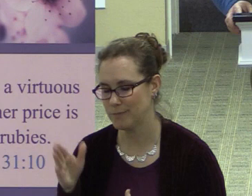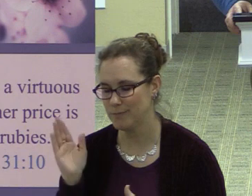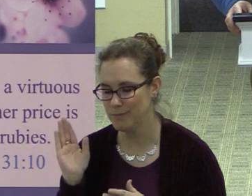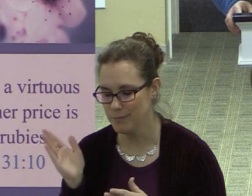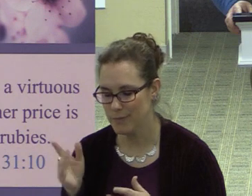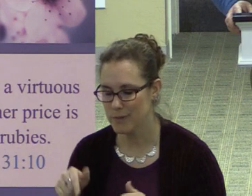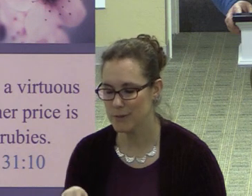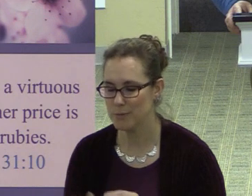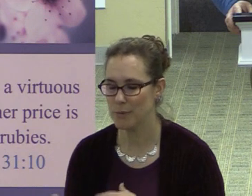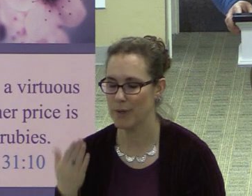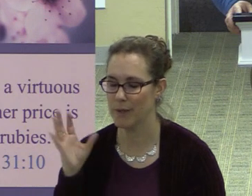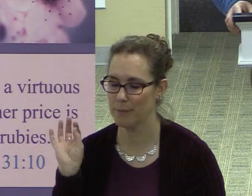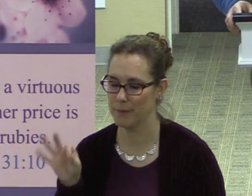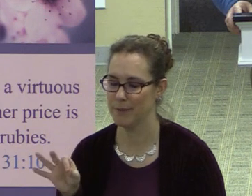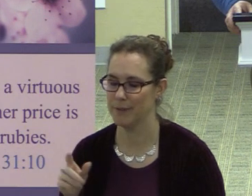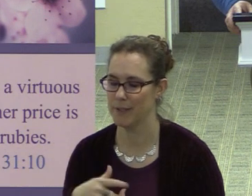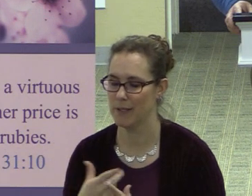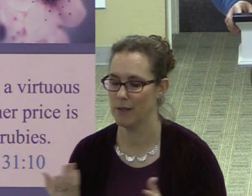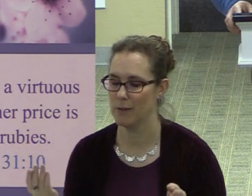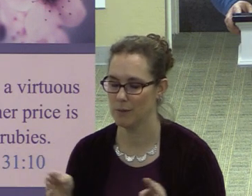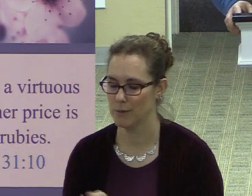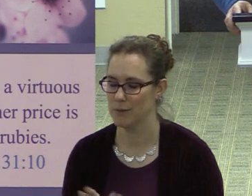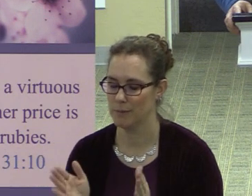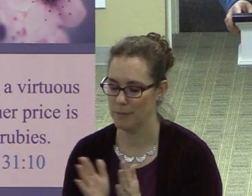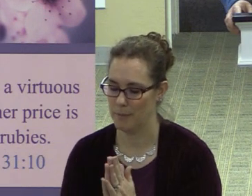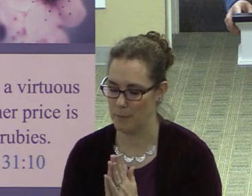preached. And then I'll close us in prayer.